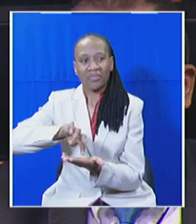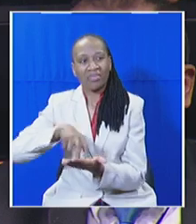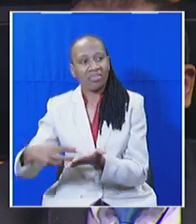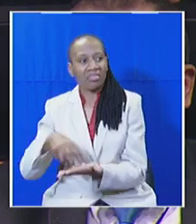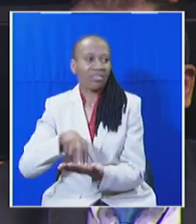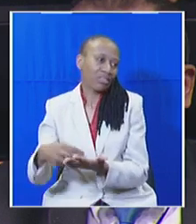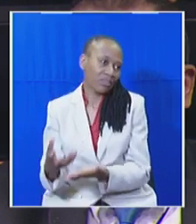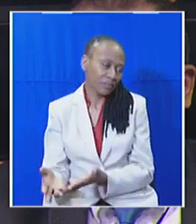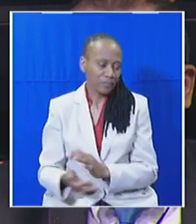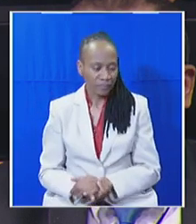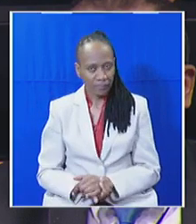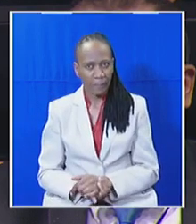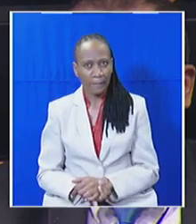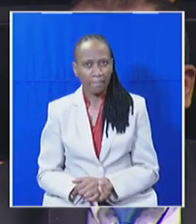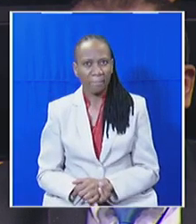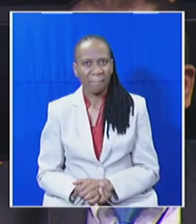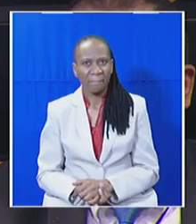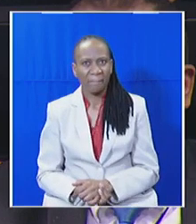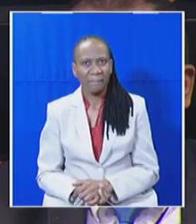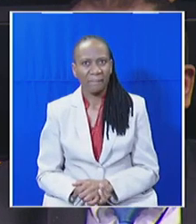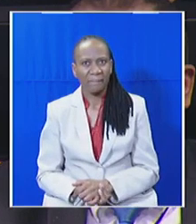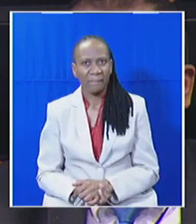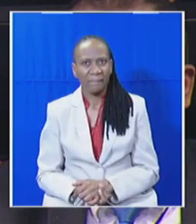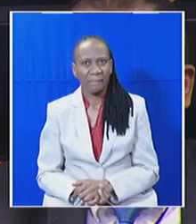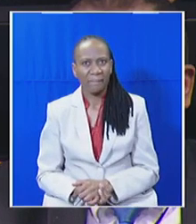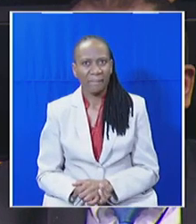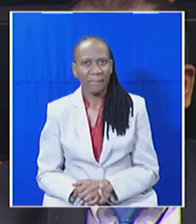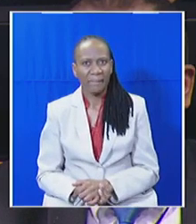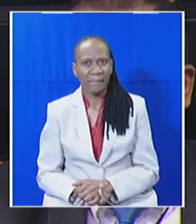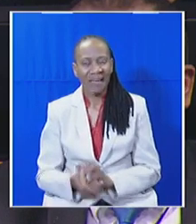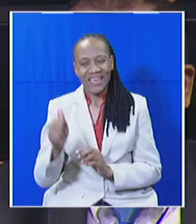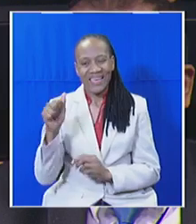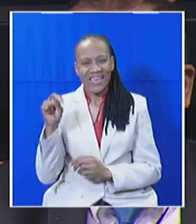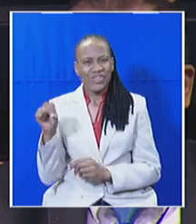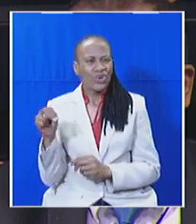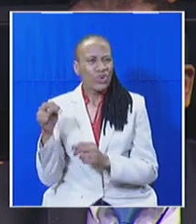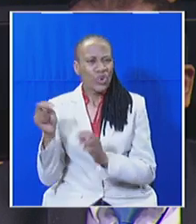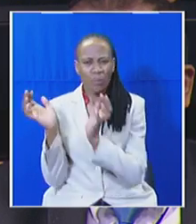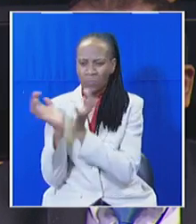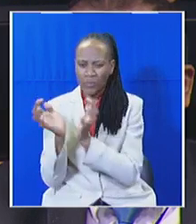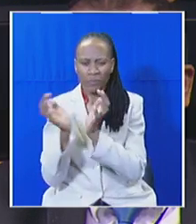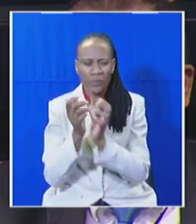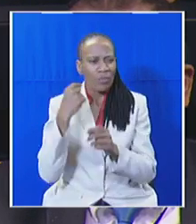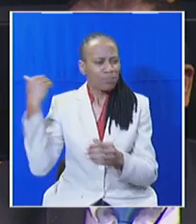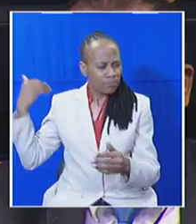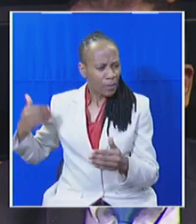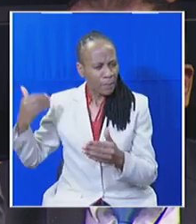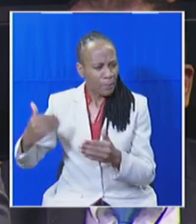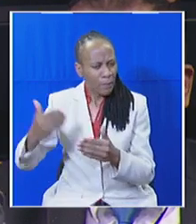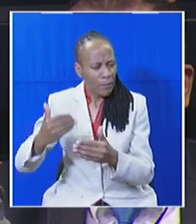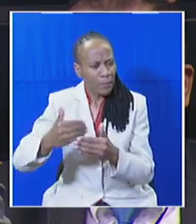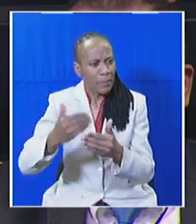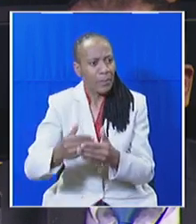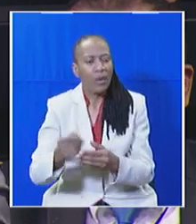hand, President, for as long as one can find records, summits have always called for greater trade between African